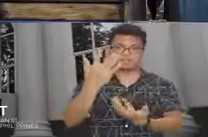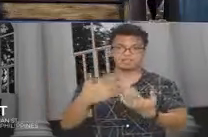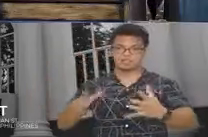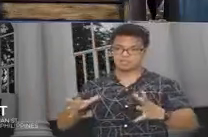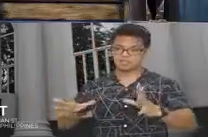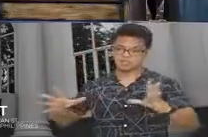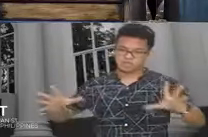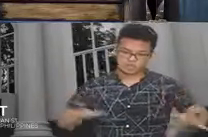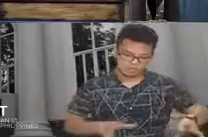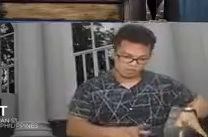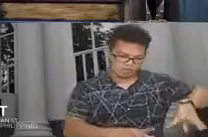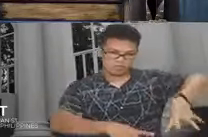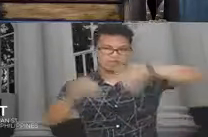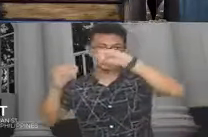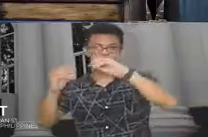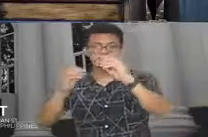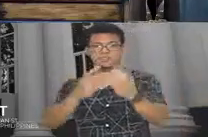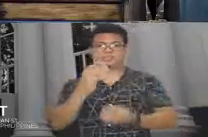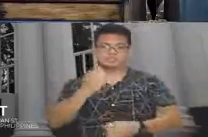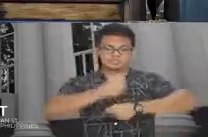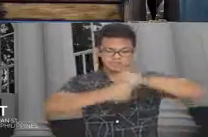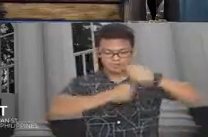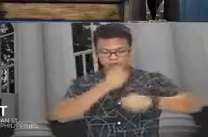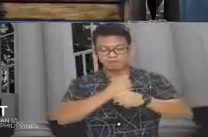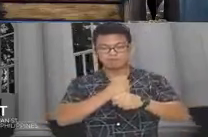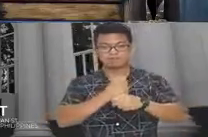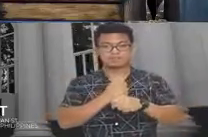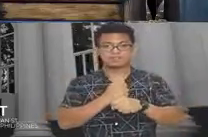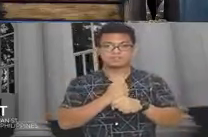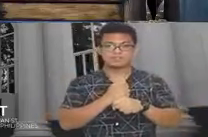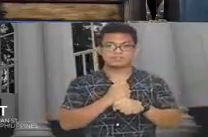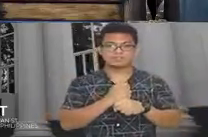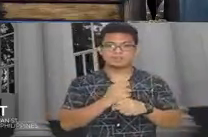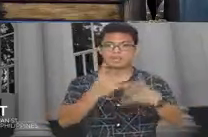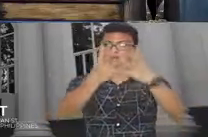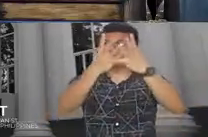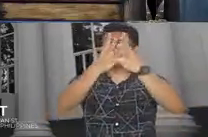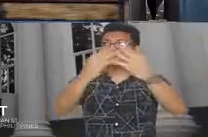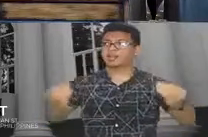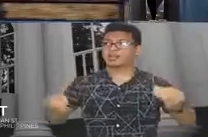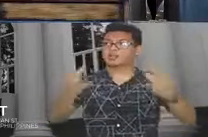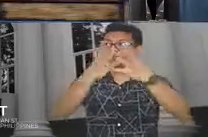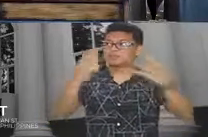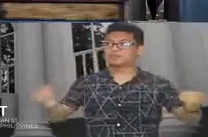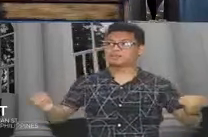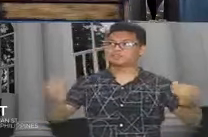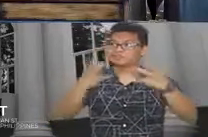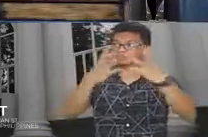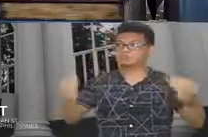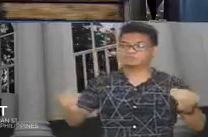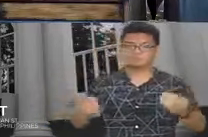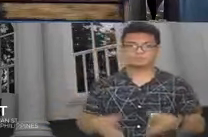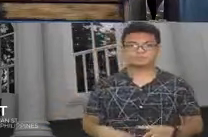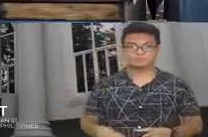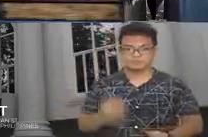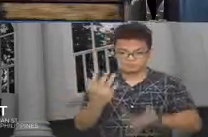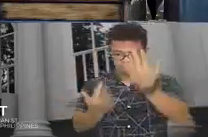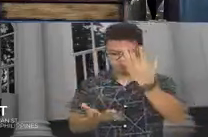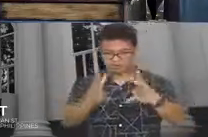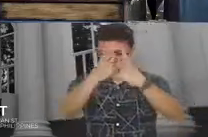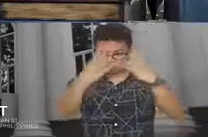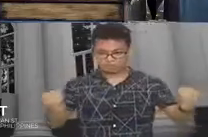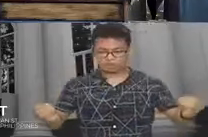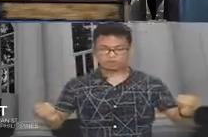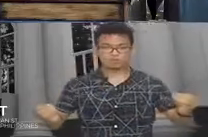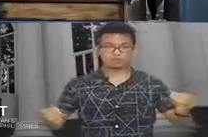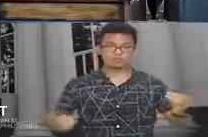fire consumed the sacrifice. Amen? The fire consumed the wood. The fire